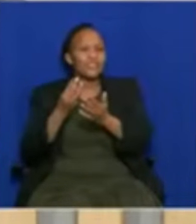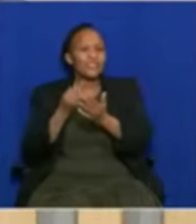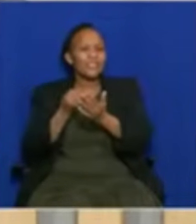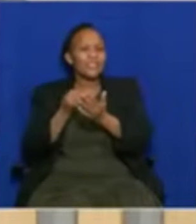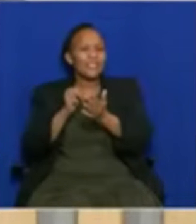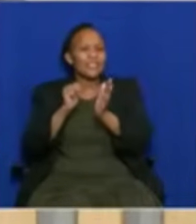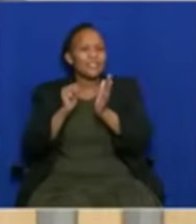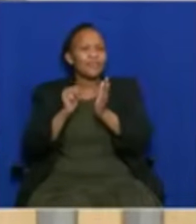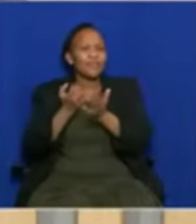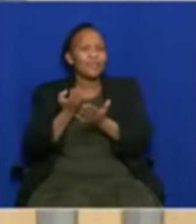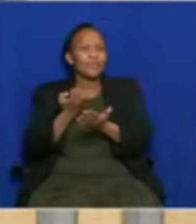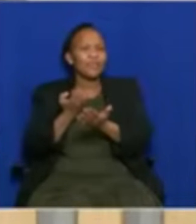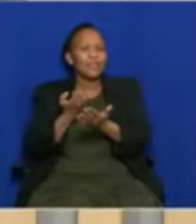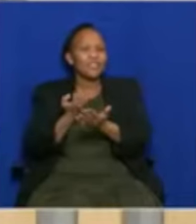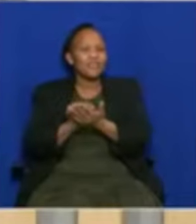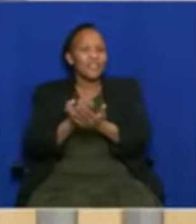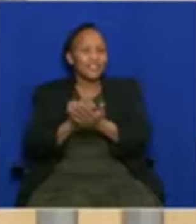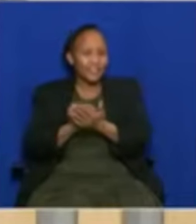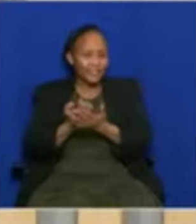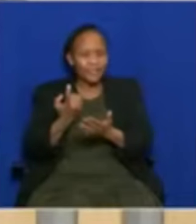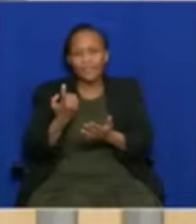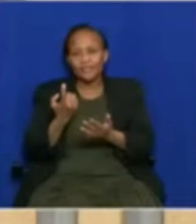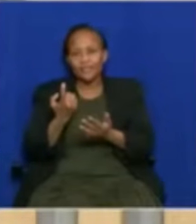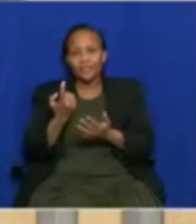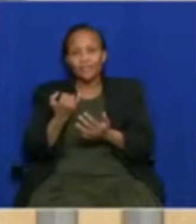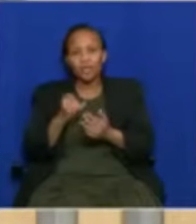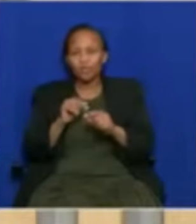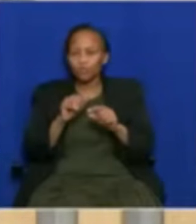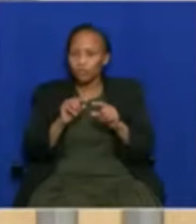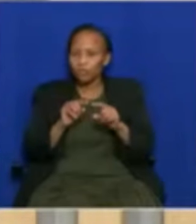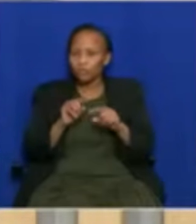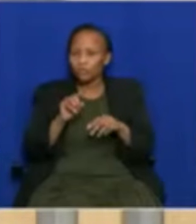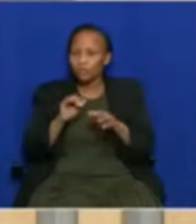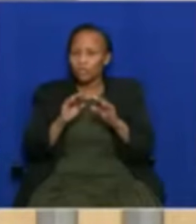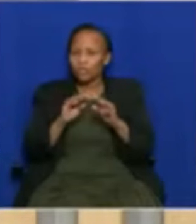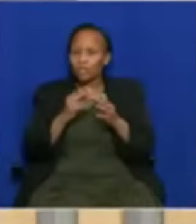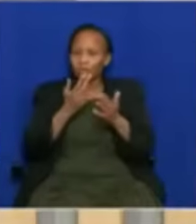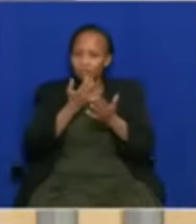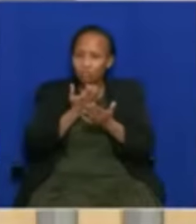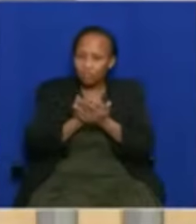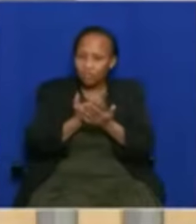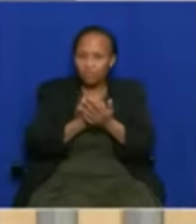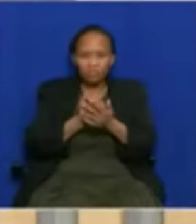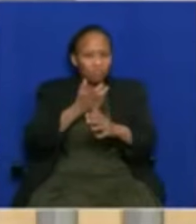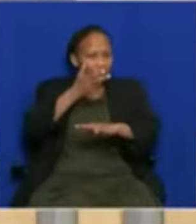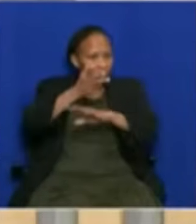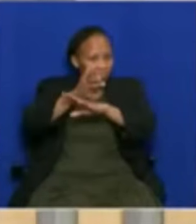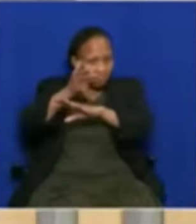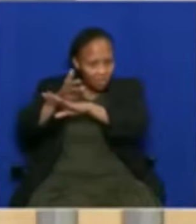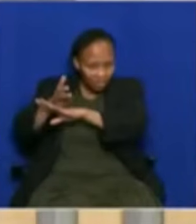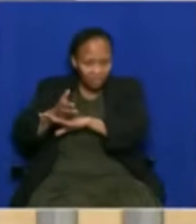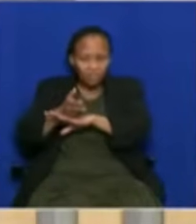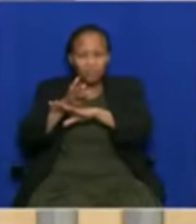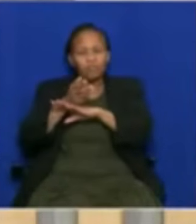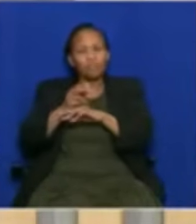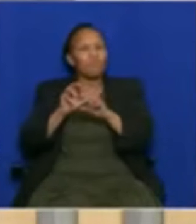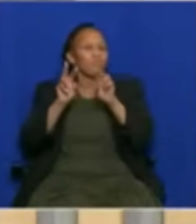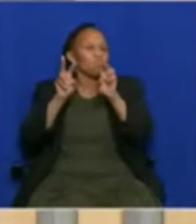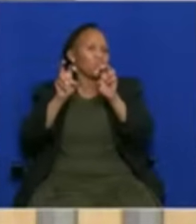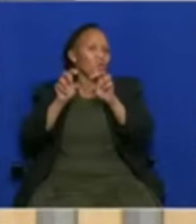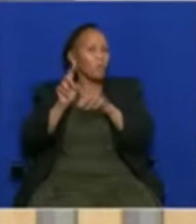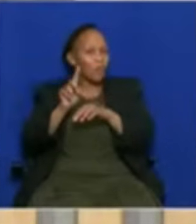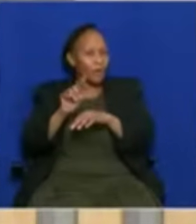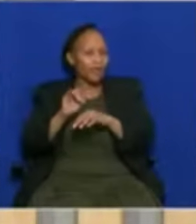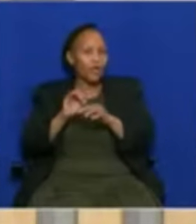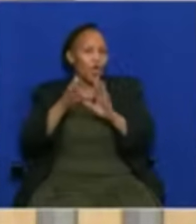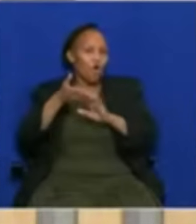specialist things for listening devices, cameras, and whatever in terms of operations. It's not where you've got